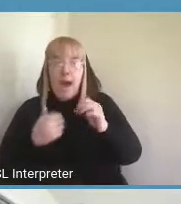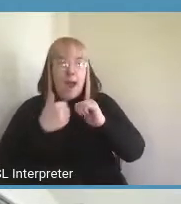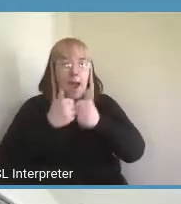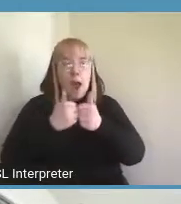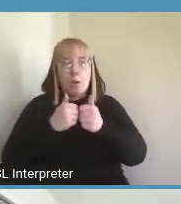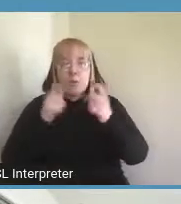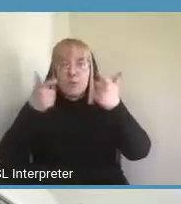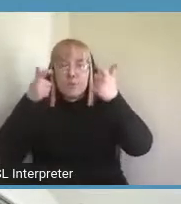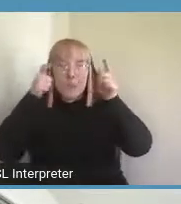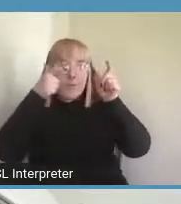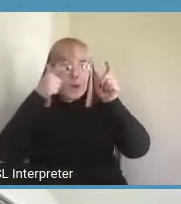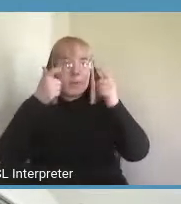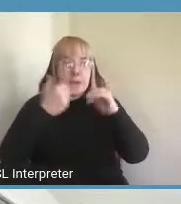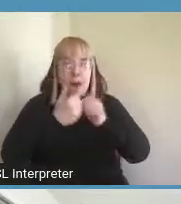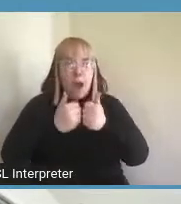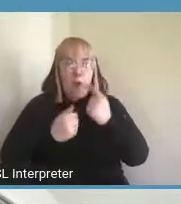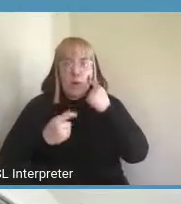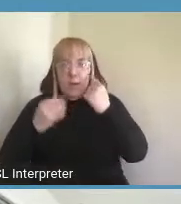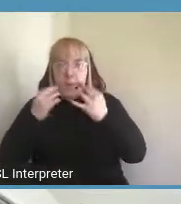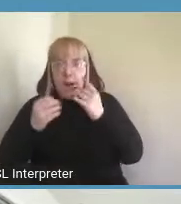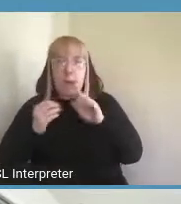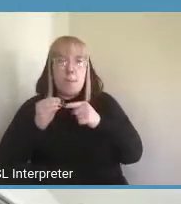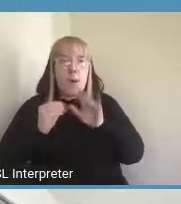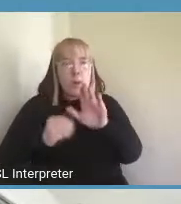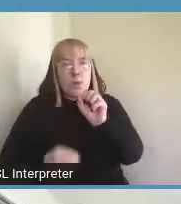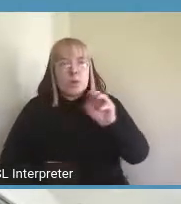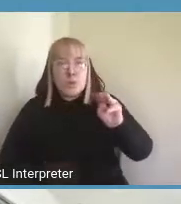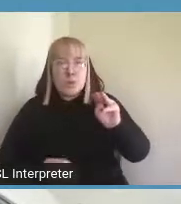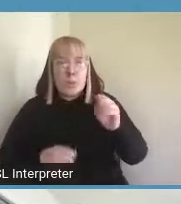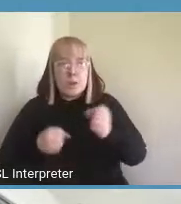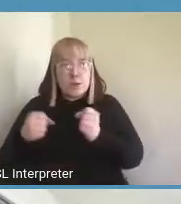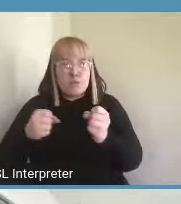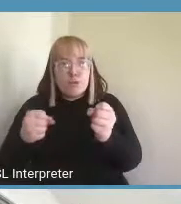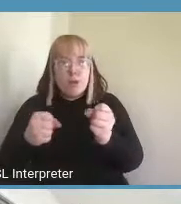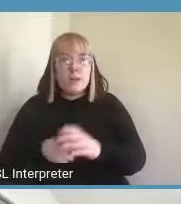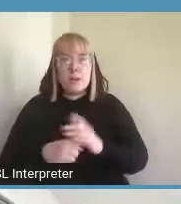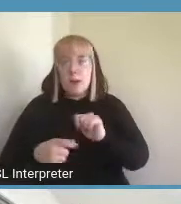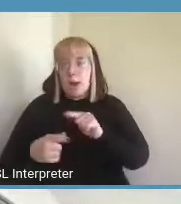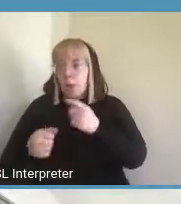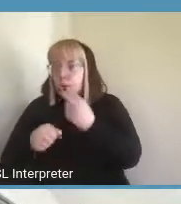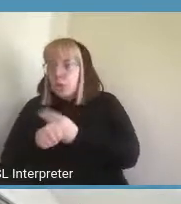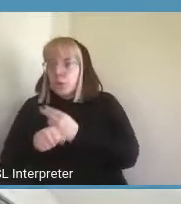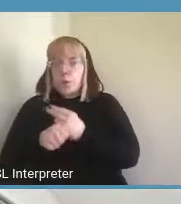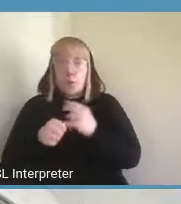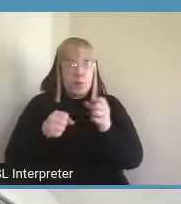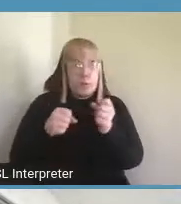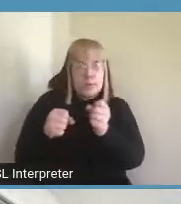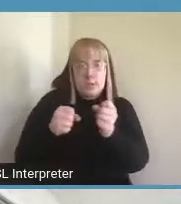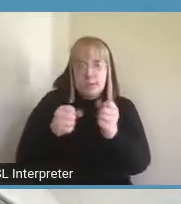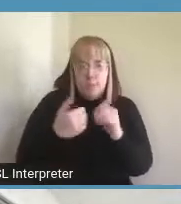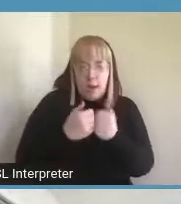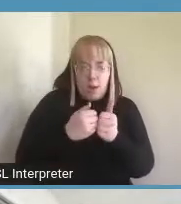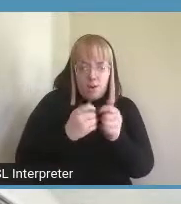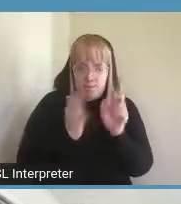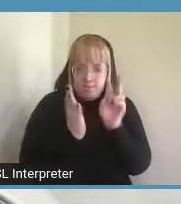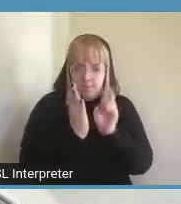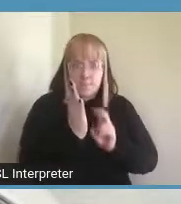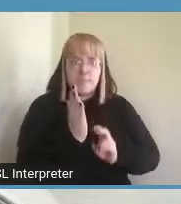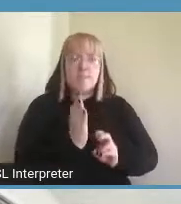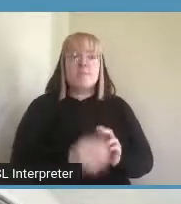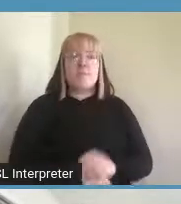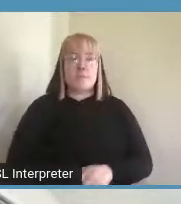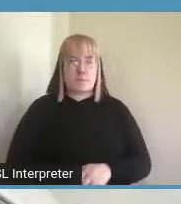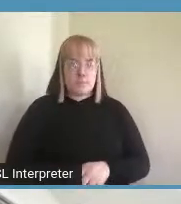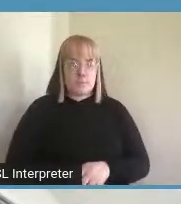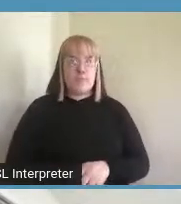how to think about your digital strategy, how to build it, how to implement it, and then how to analyze it. And so this is just one of